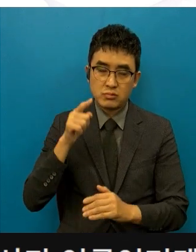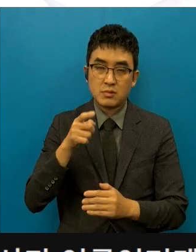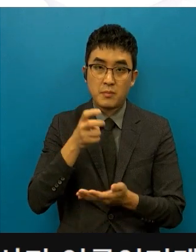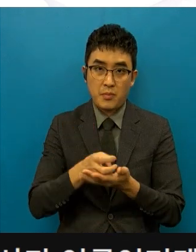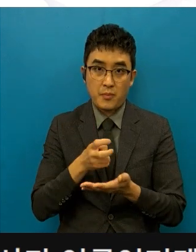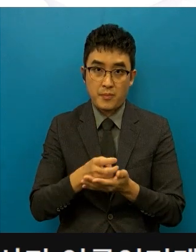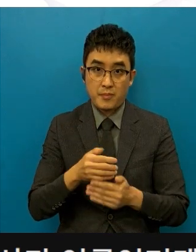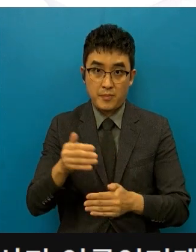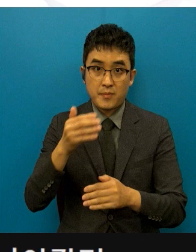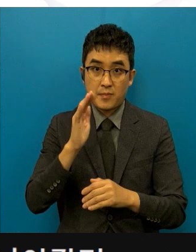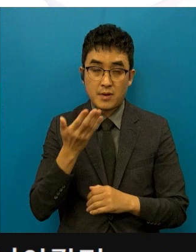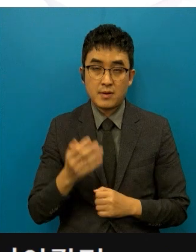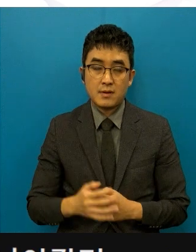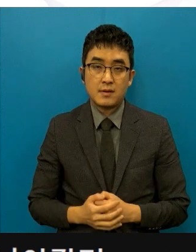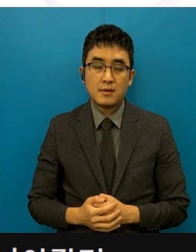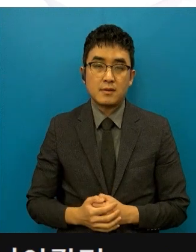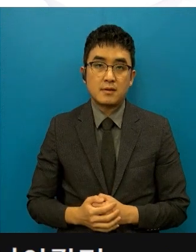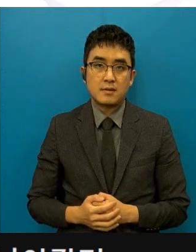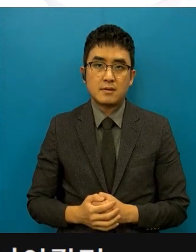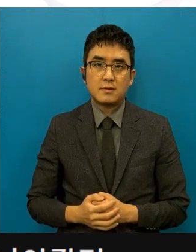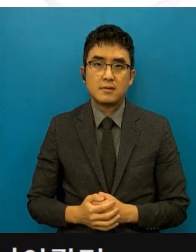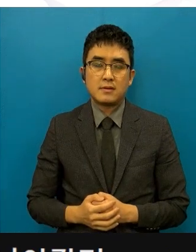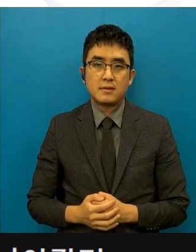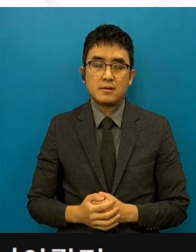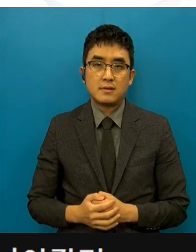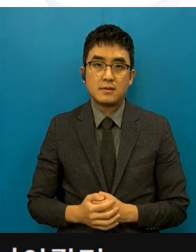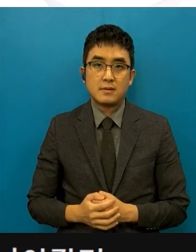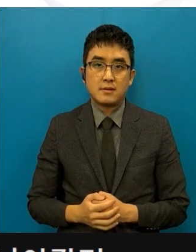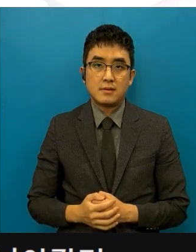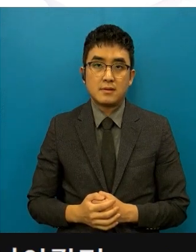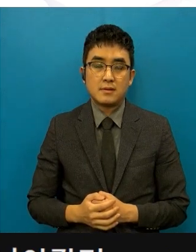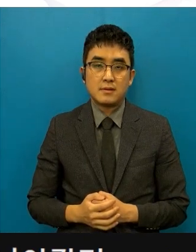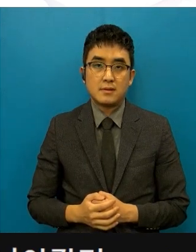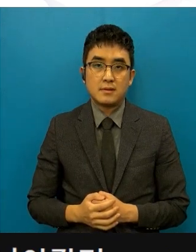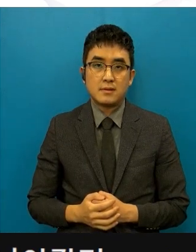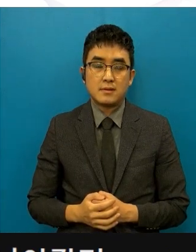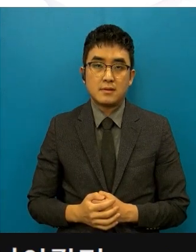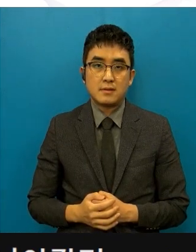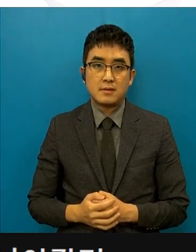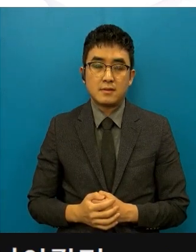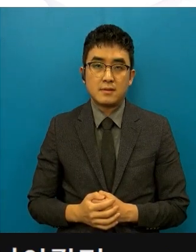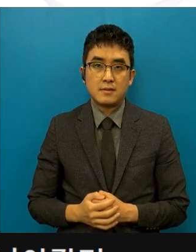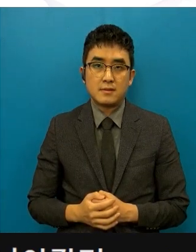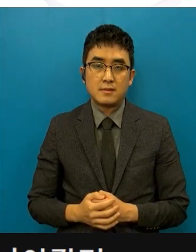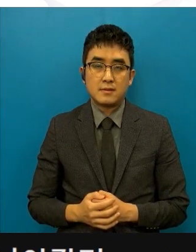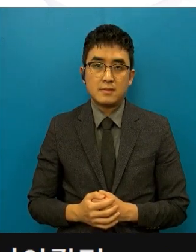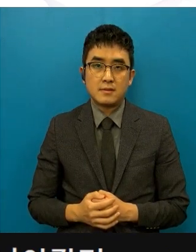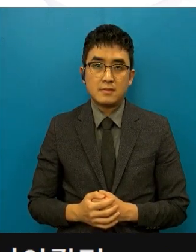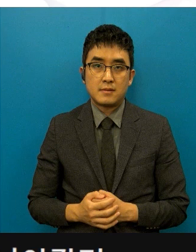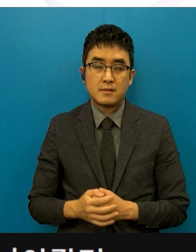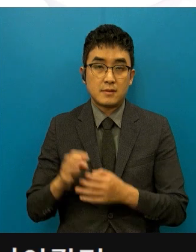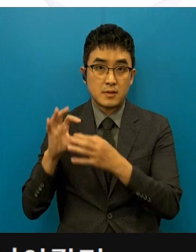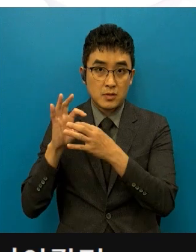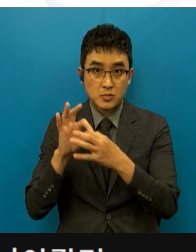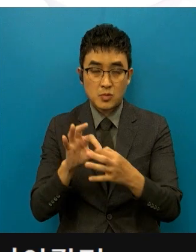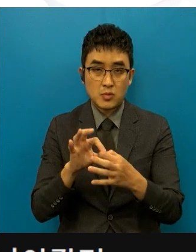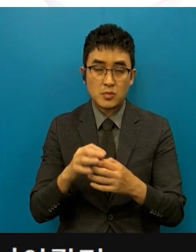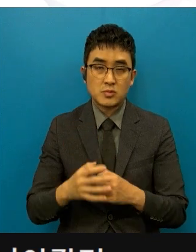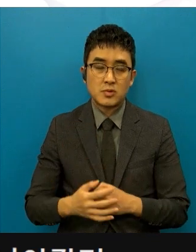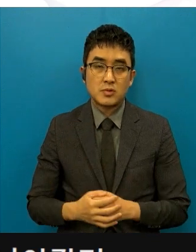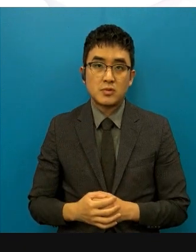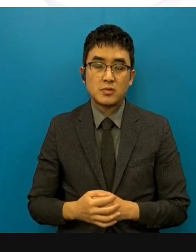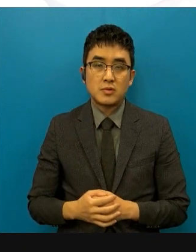profession and also the case law, the courts, they had already started to develop